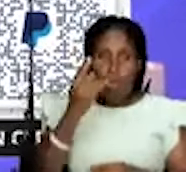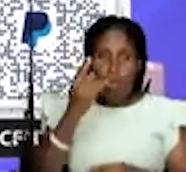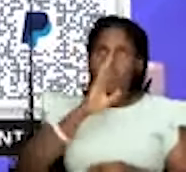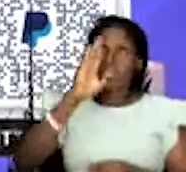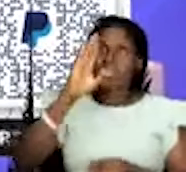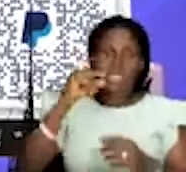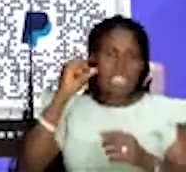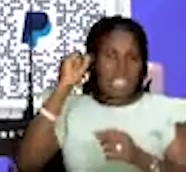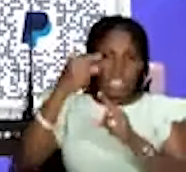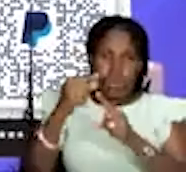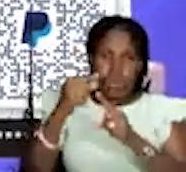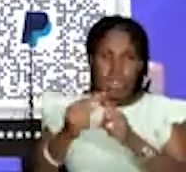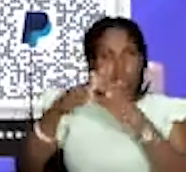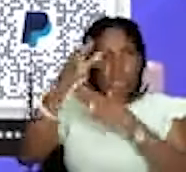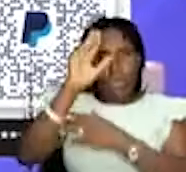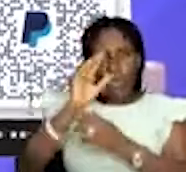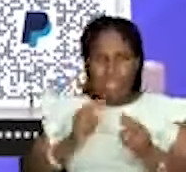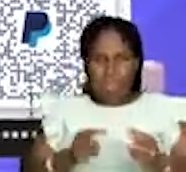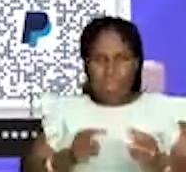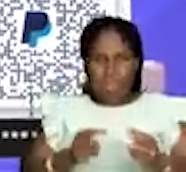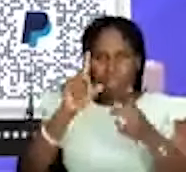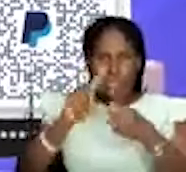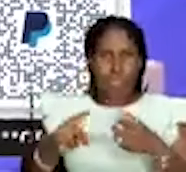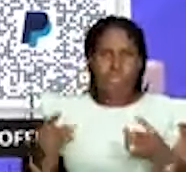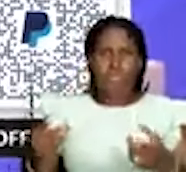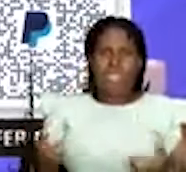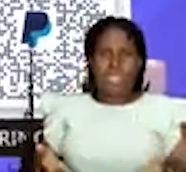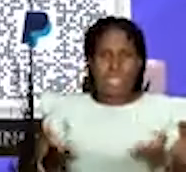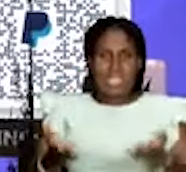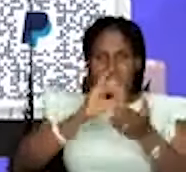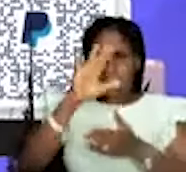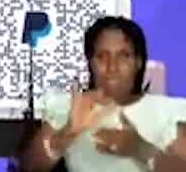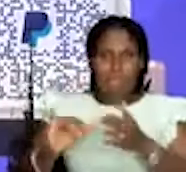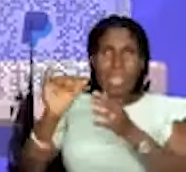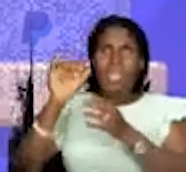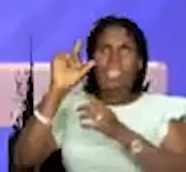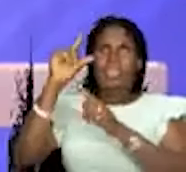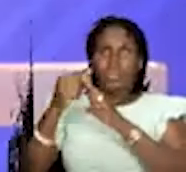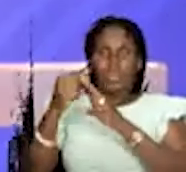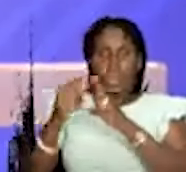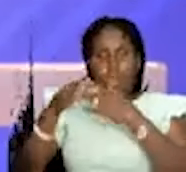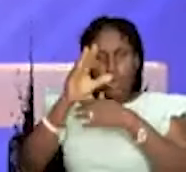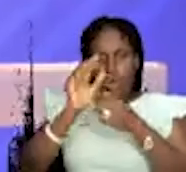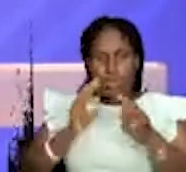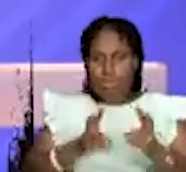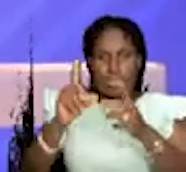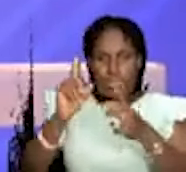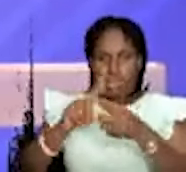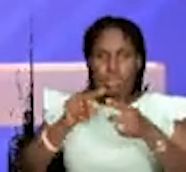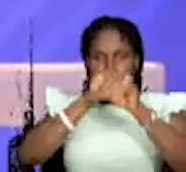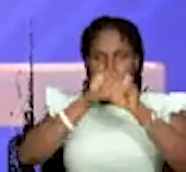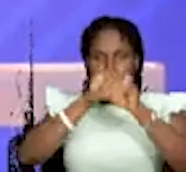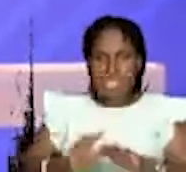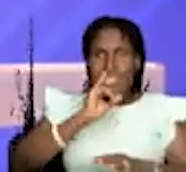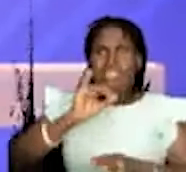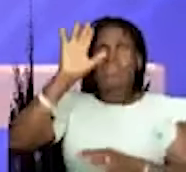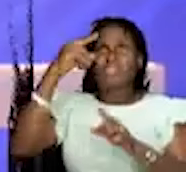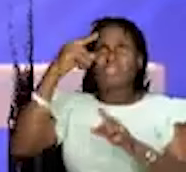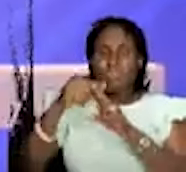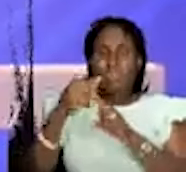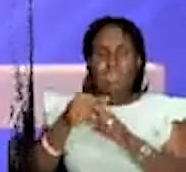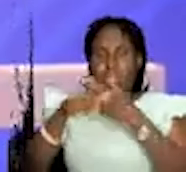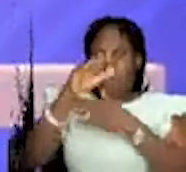God's method to lift is by His Word. God's method to bless is by His Word. God's method to